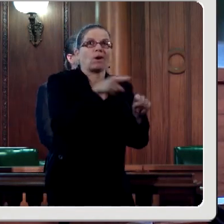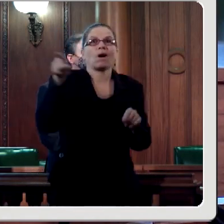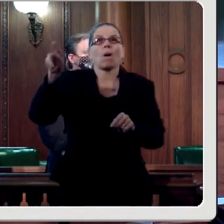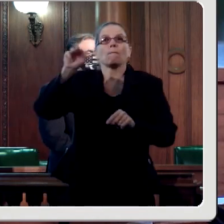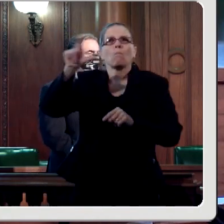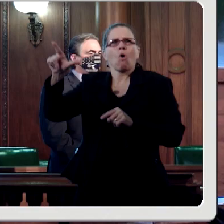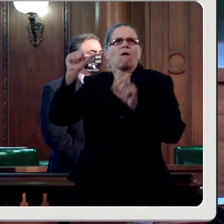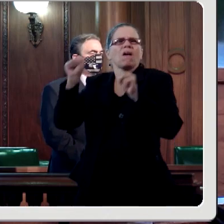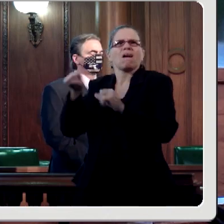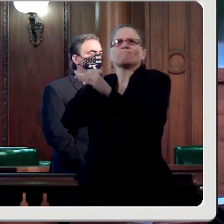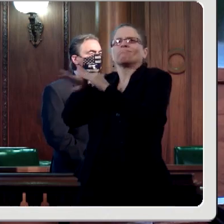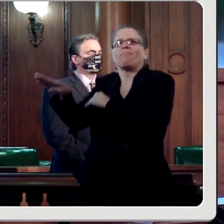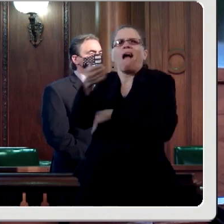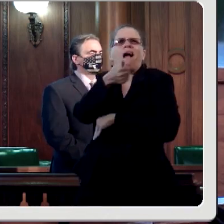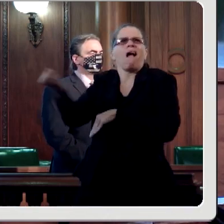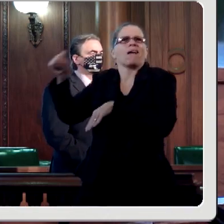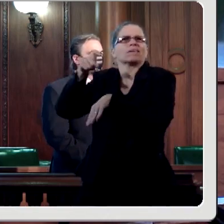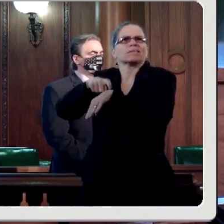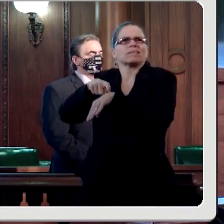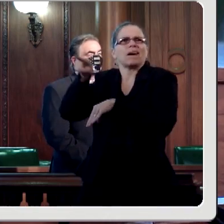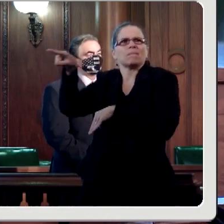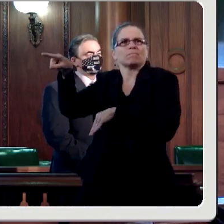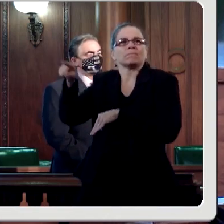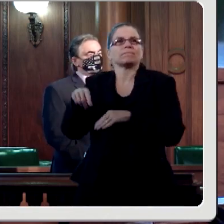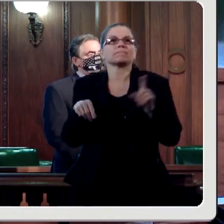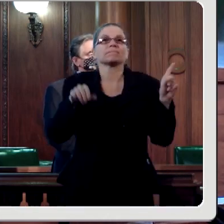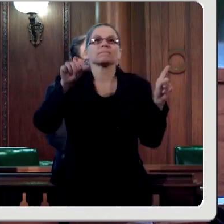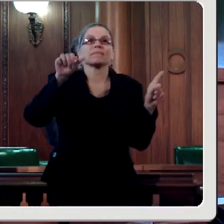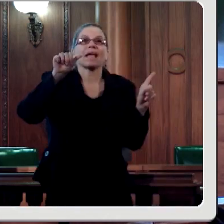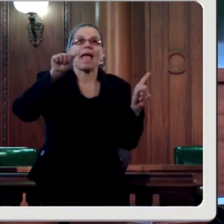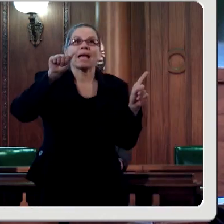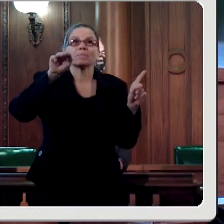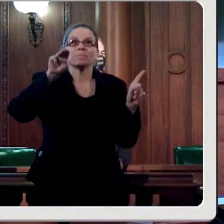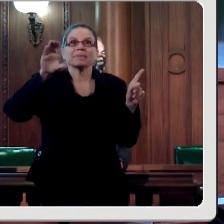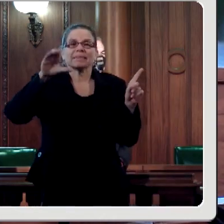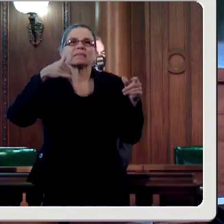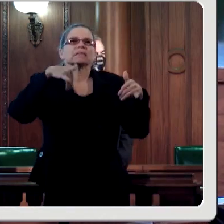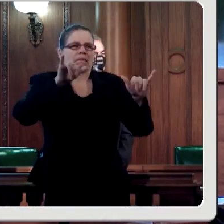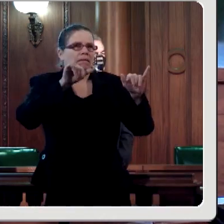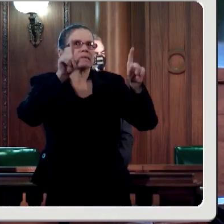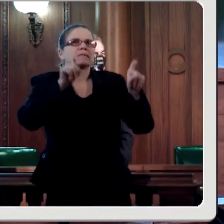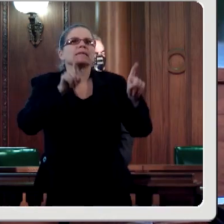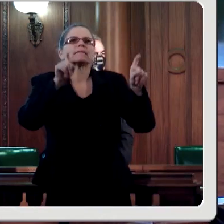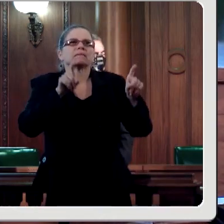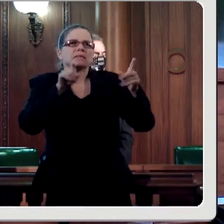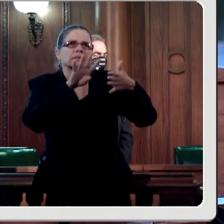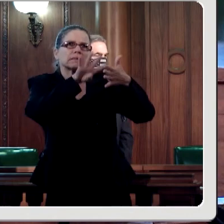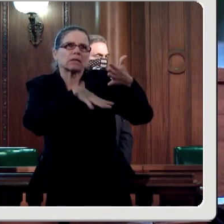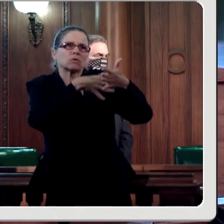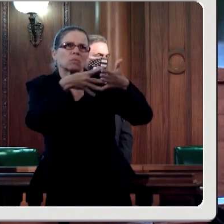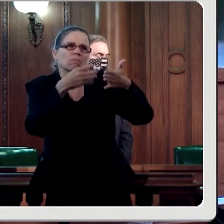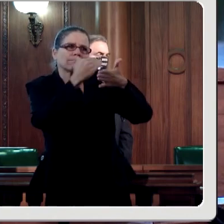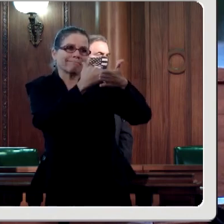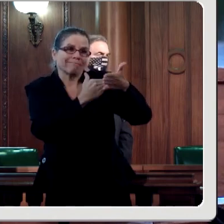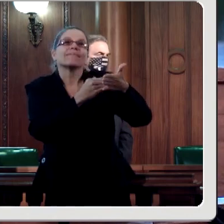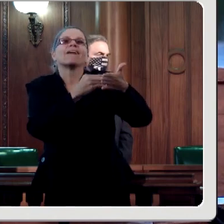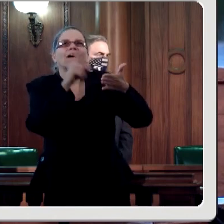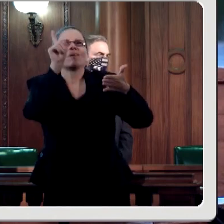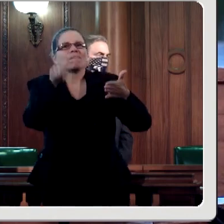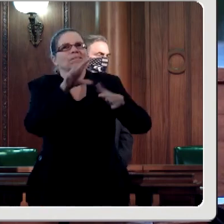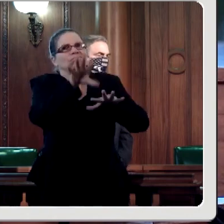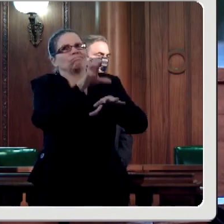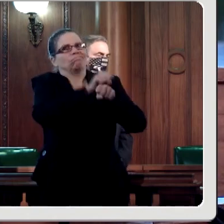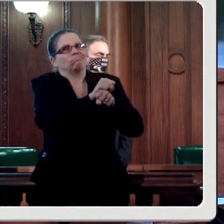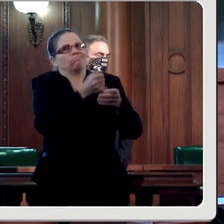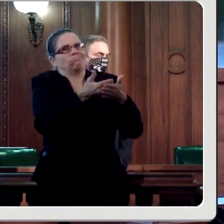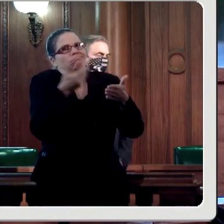Street, 11 a.m. to 7, Monday through Friday, Saturday and Sunday, 10 to 4 by appointment. We are waiting